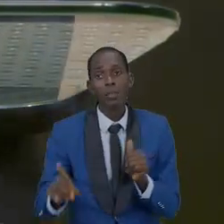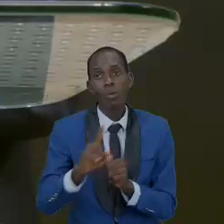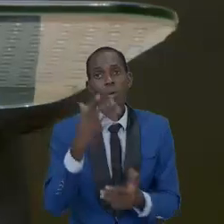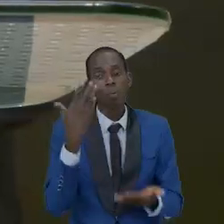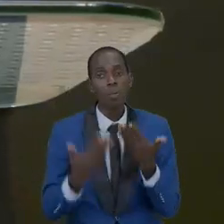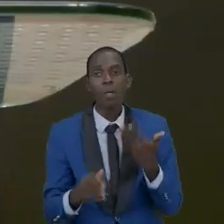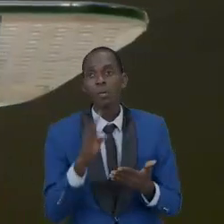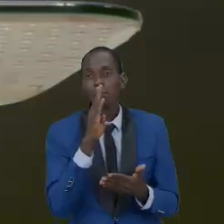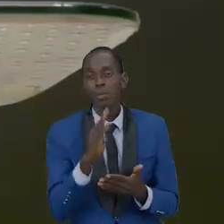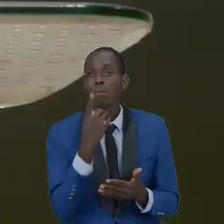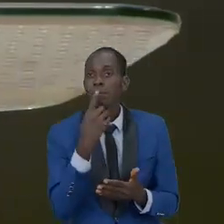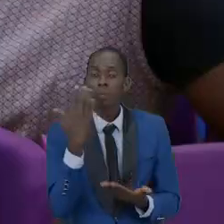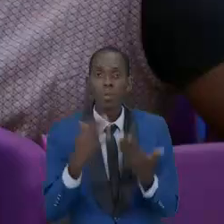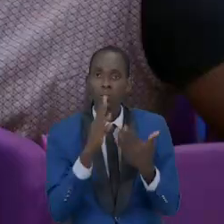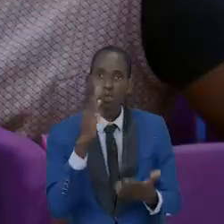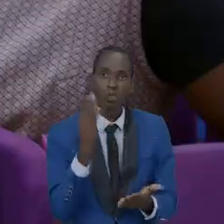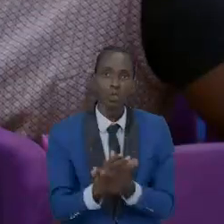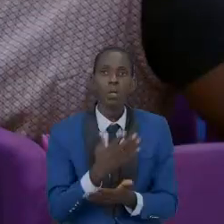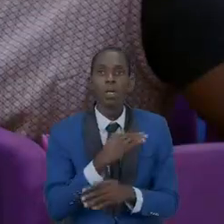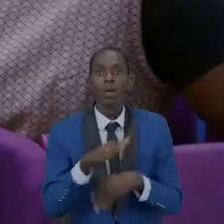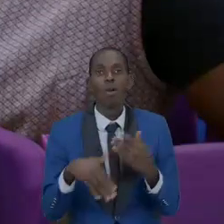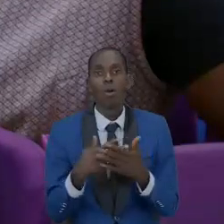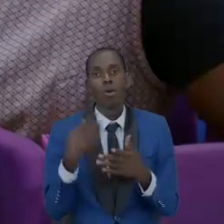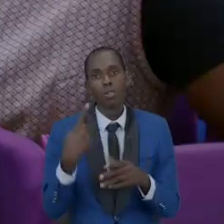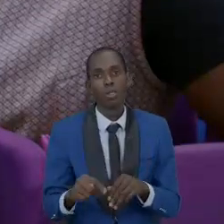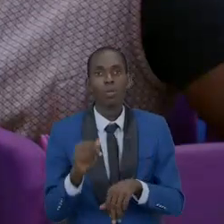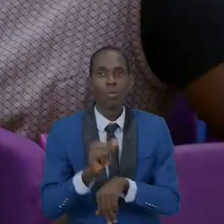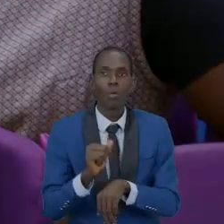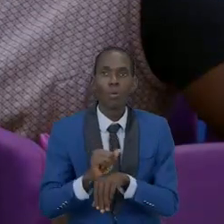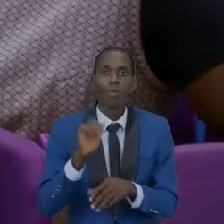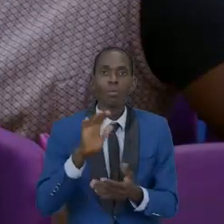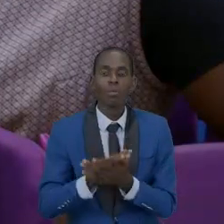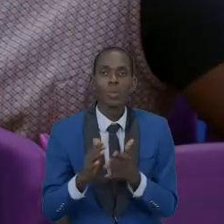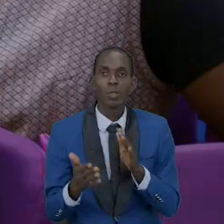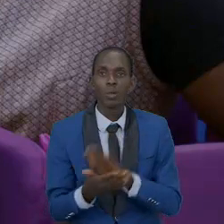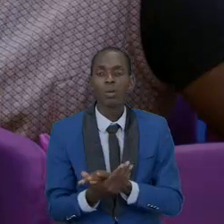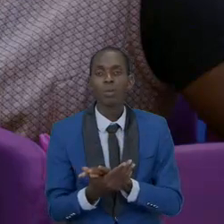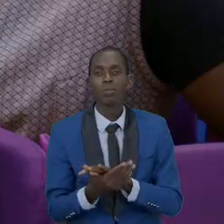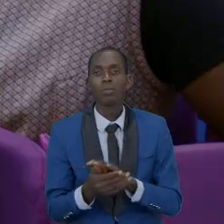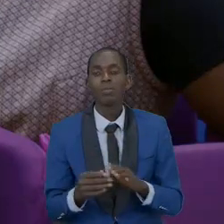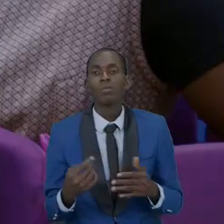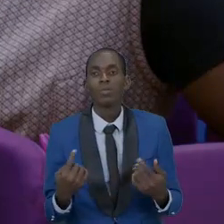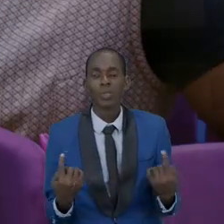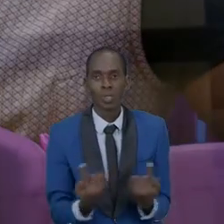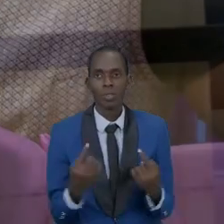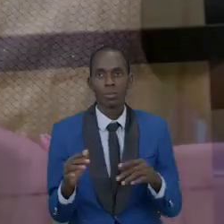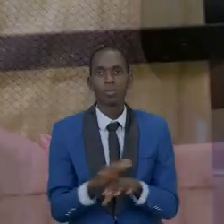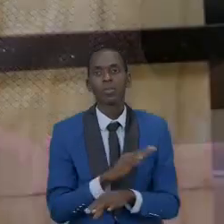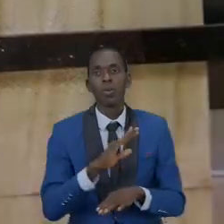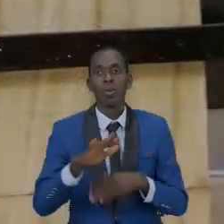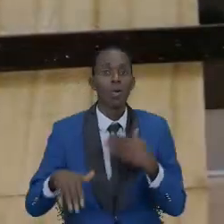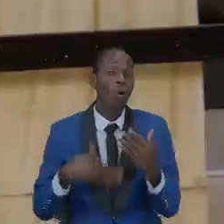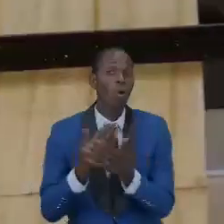and all the world become guilty before God. All the